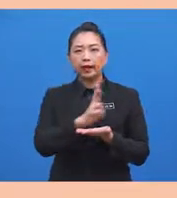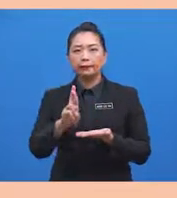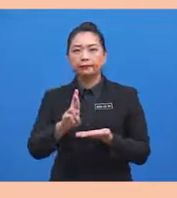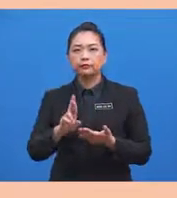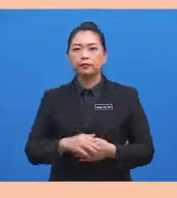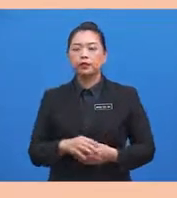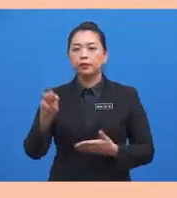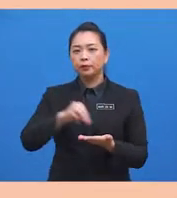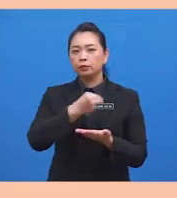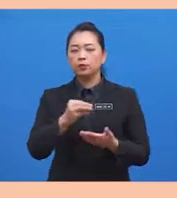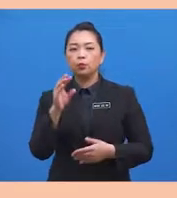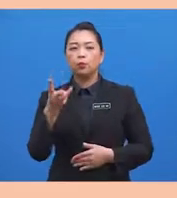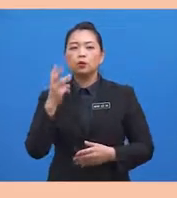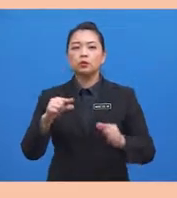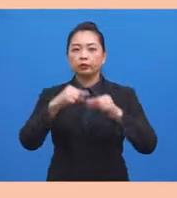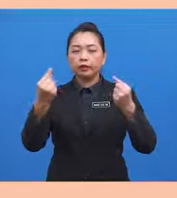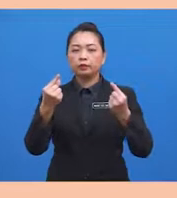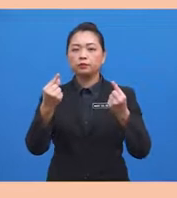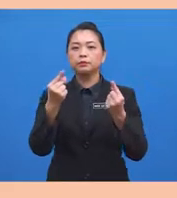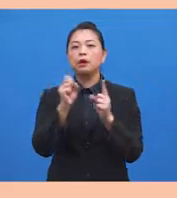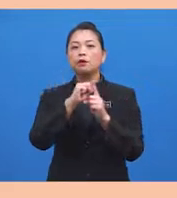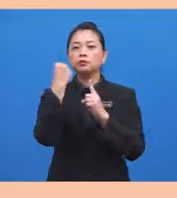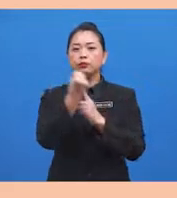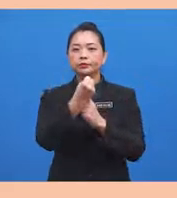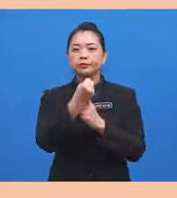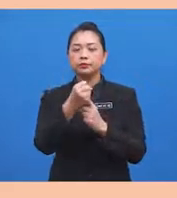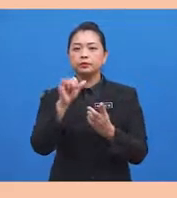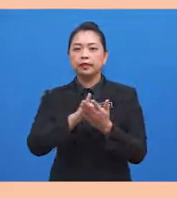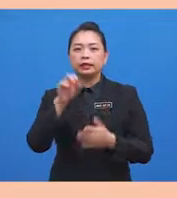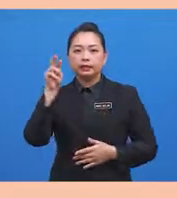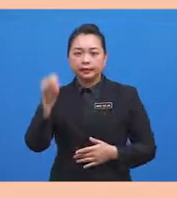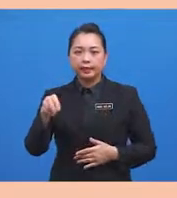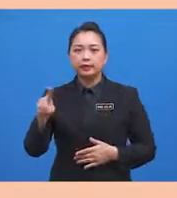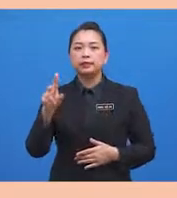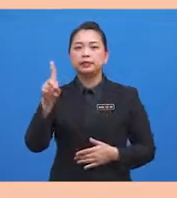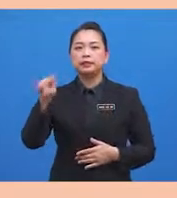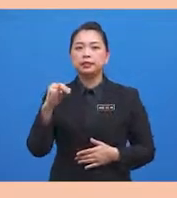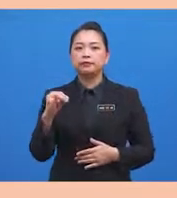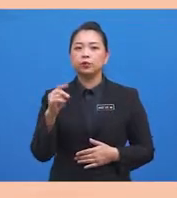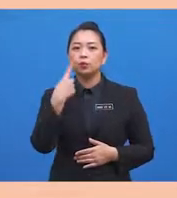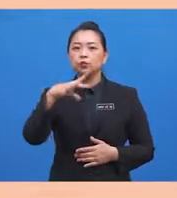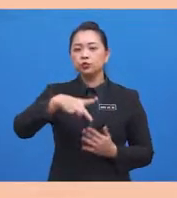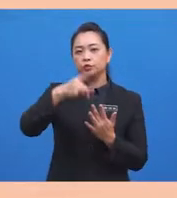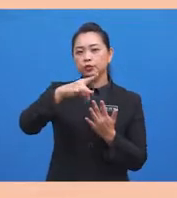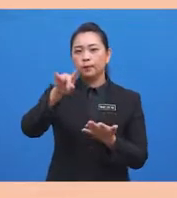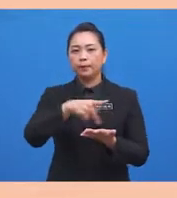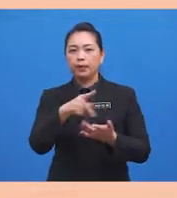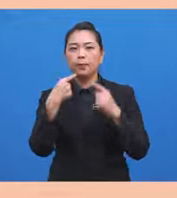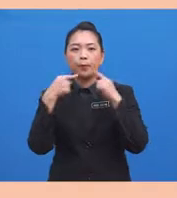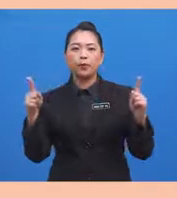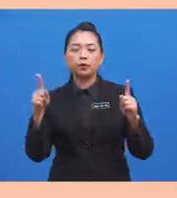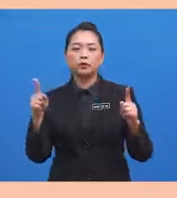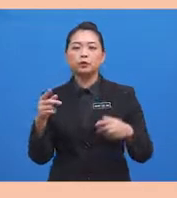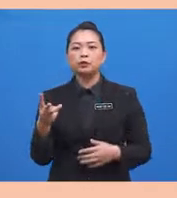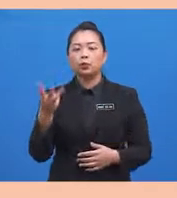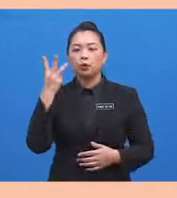This music was great for social events that needed a DJ. Who chose and played popular songs. There was